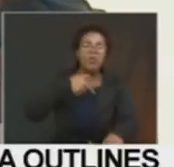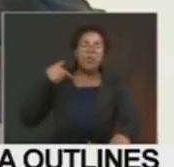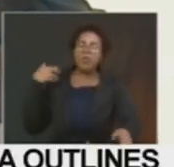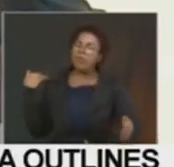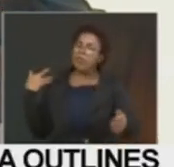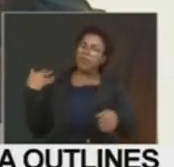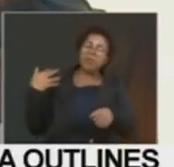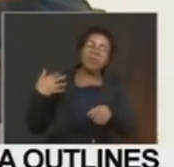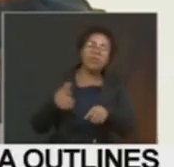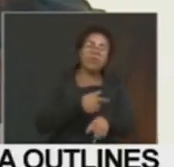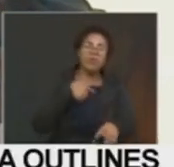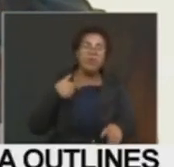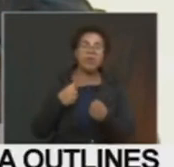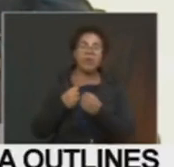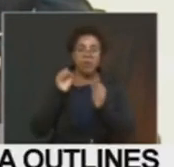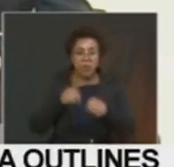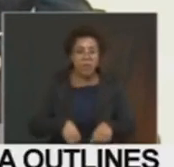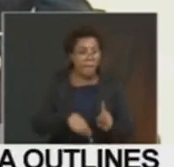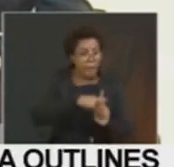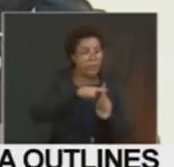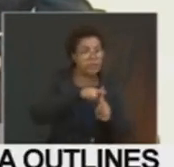come along a positive trajectory